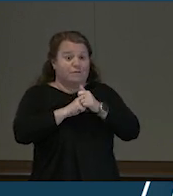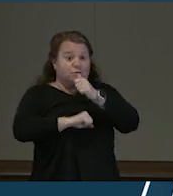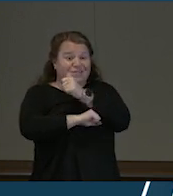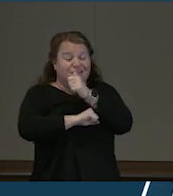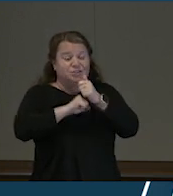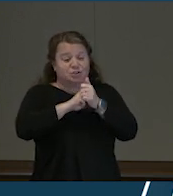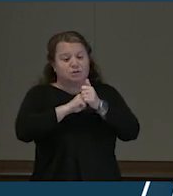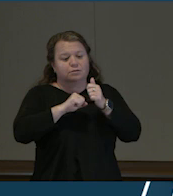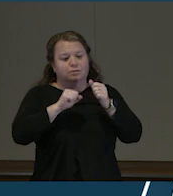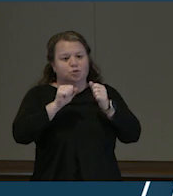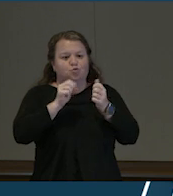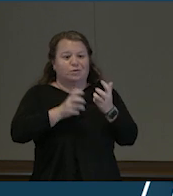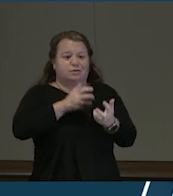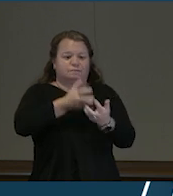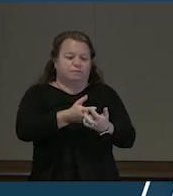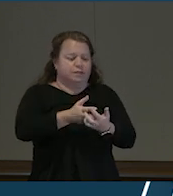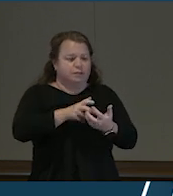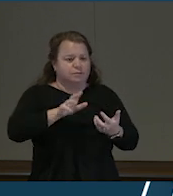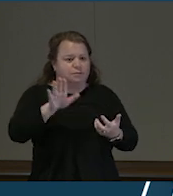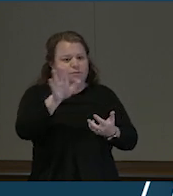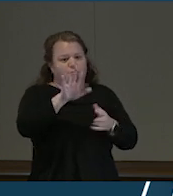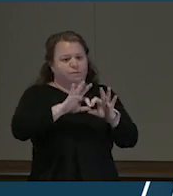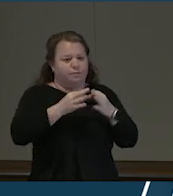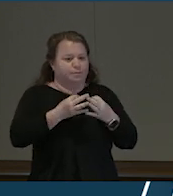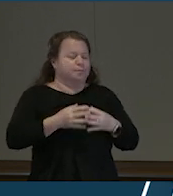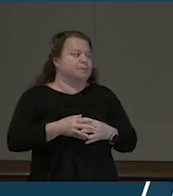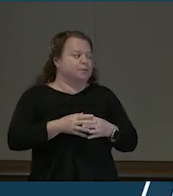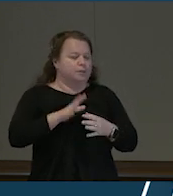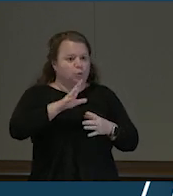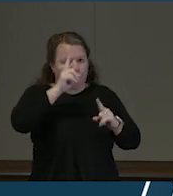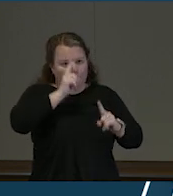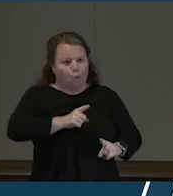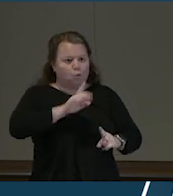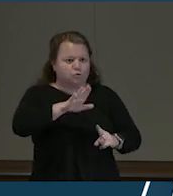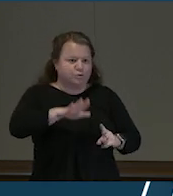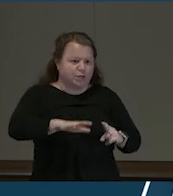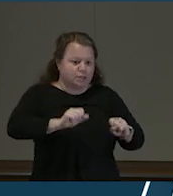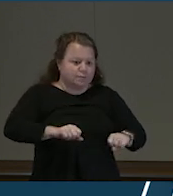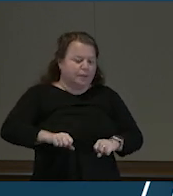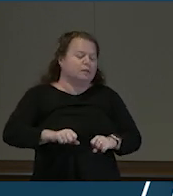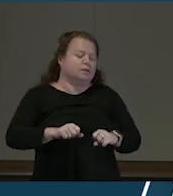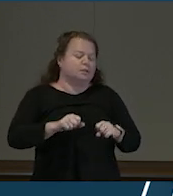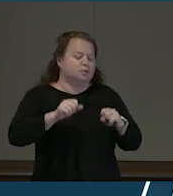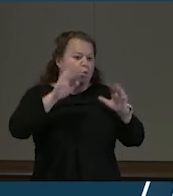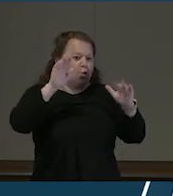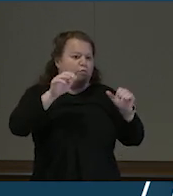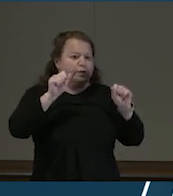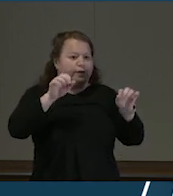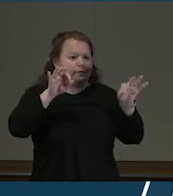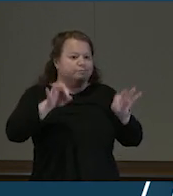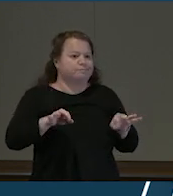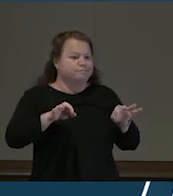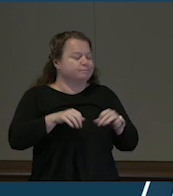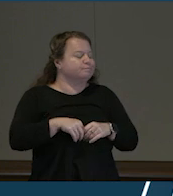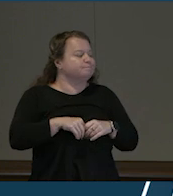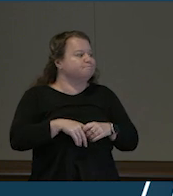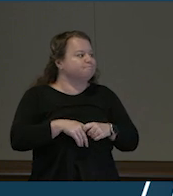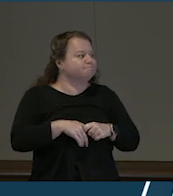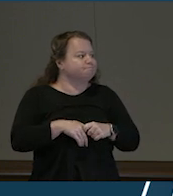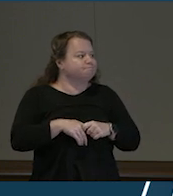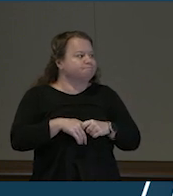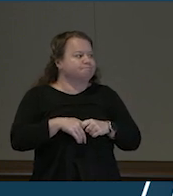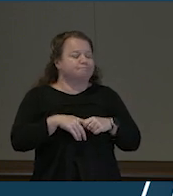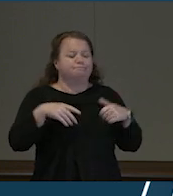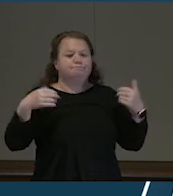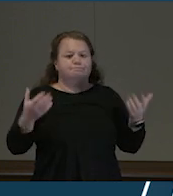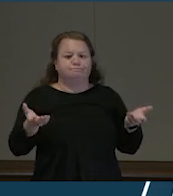fit it into your specific family dynamics, your goals, your child's abilities, et cetera, et cetera. So by